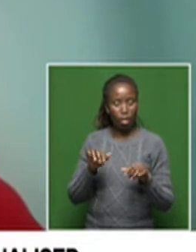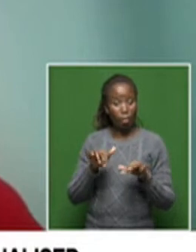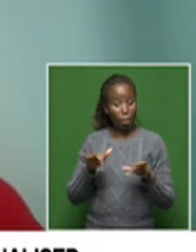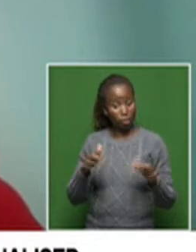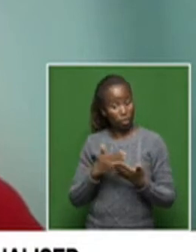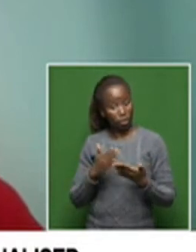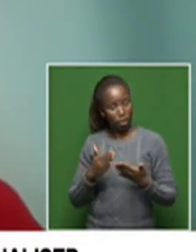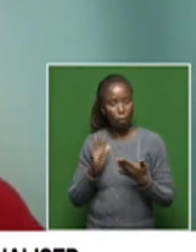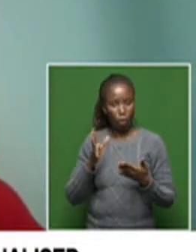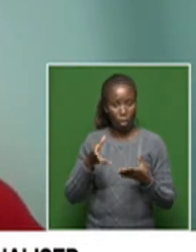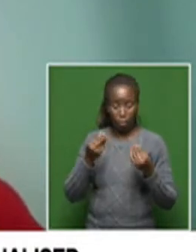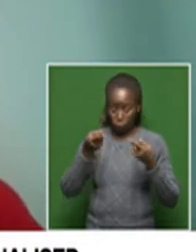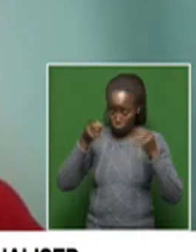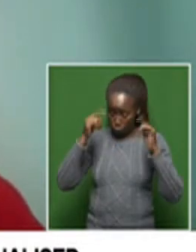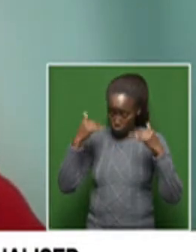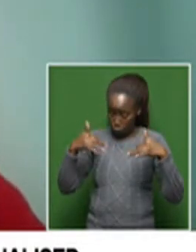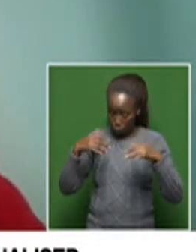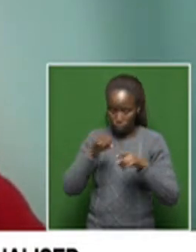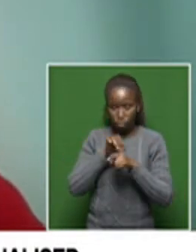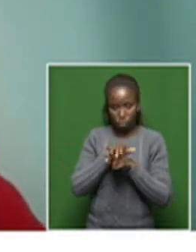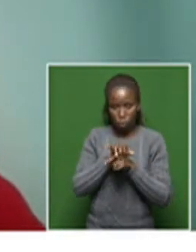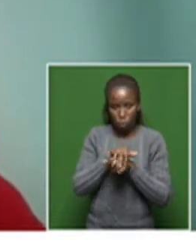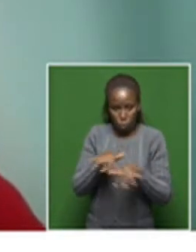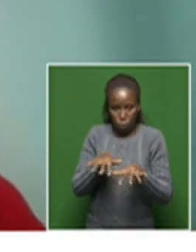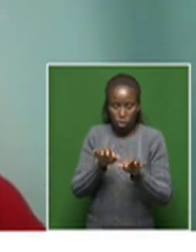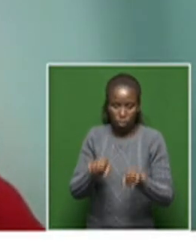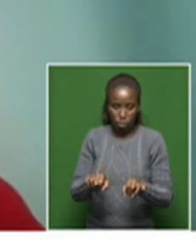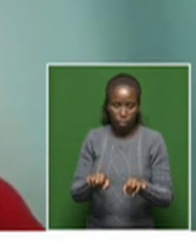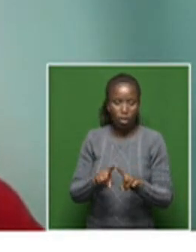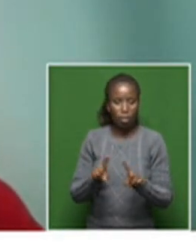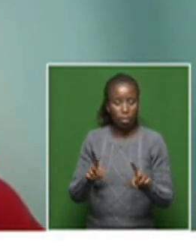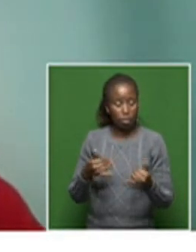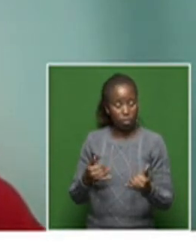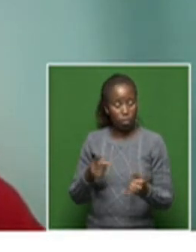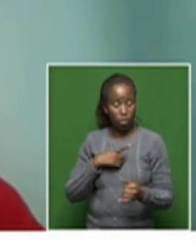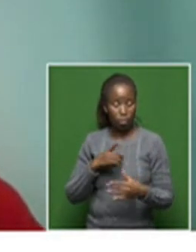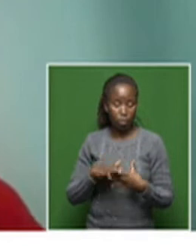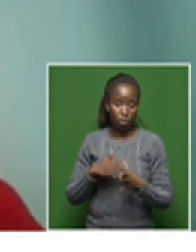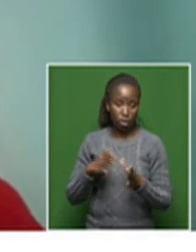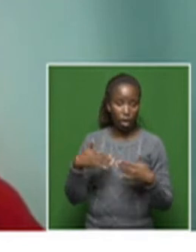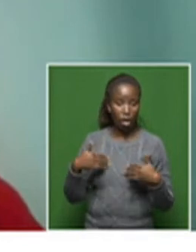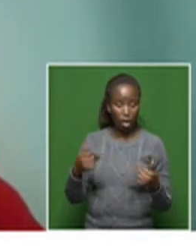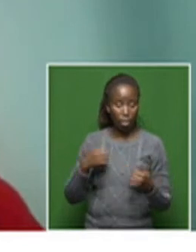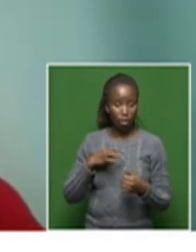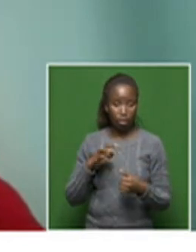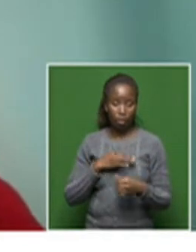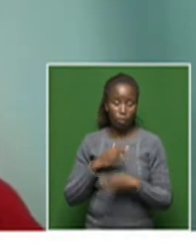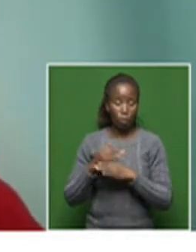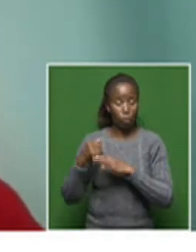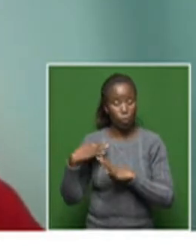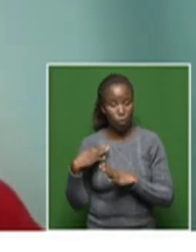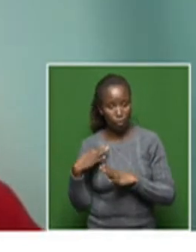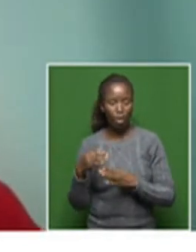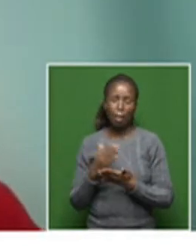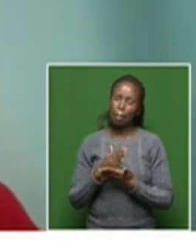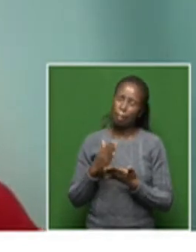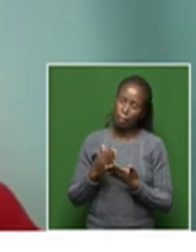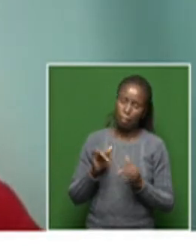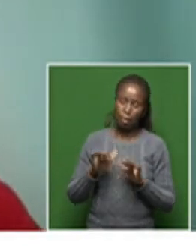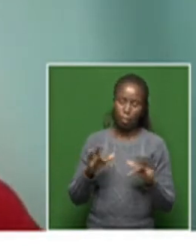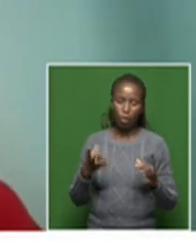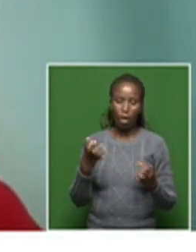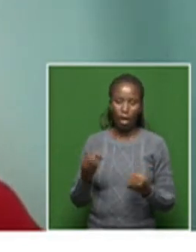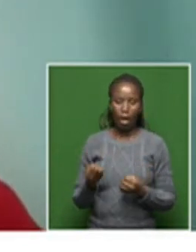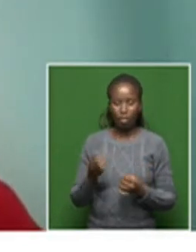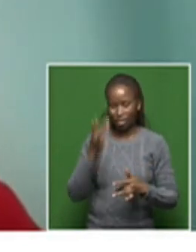will have severe infections, and there have been a handful of healthcare workers, and a lot of these have had lots of comorbidities as well. They've